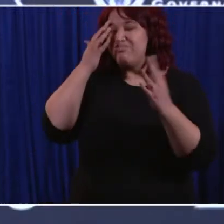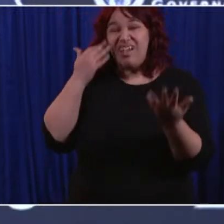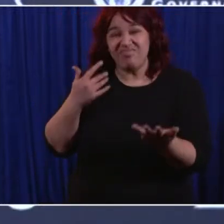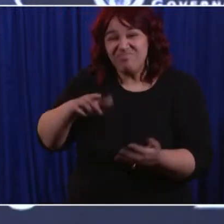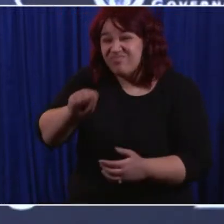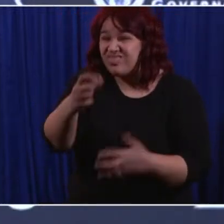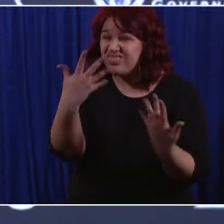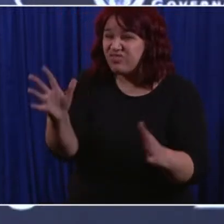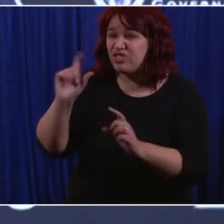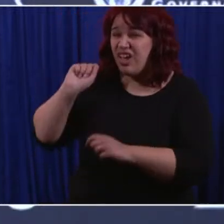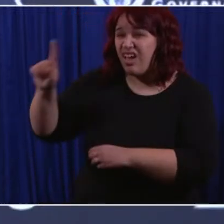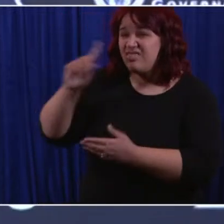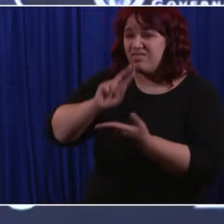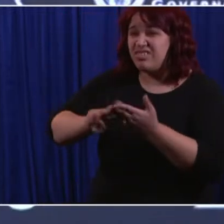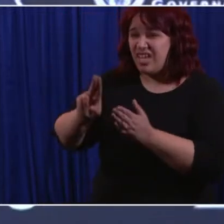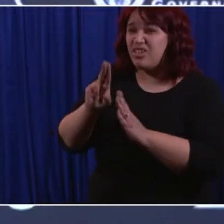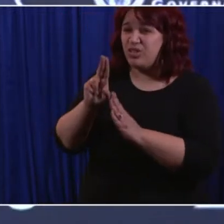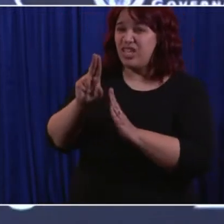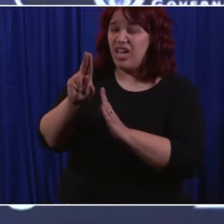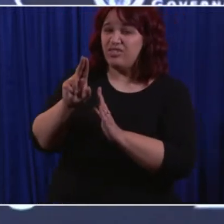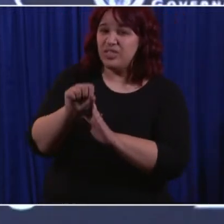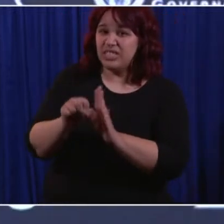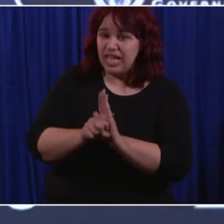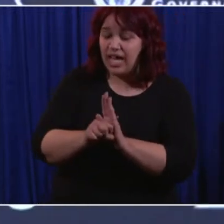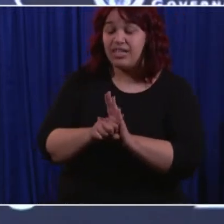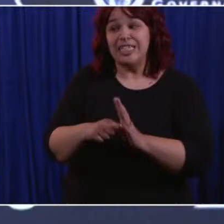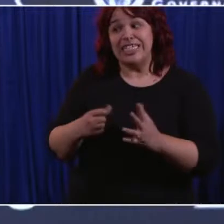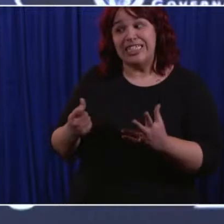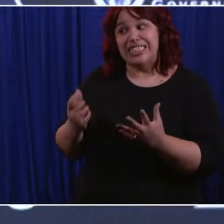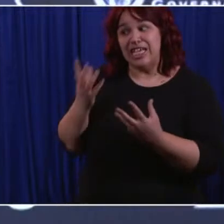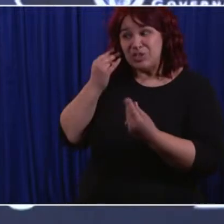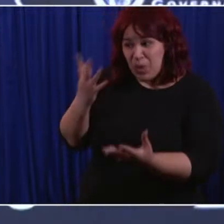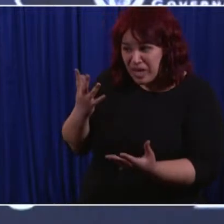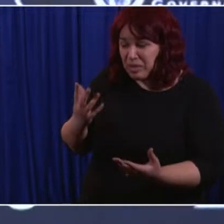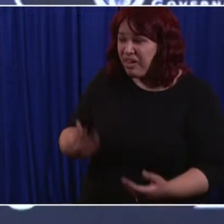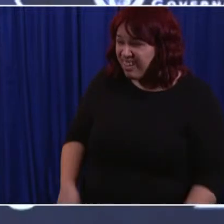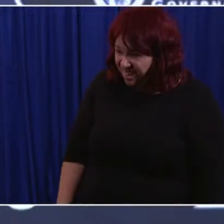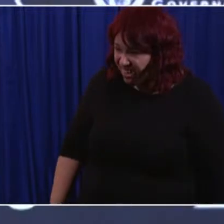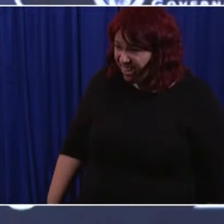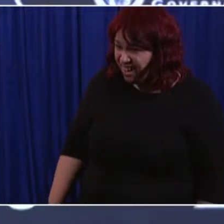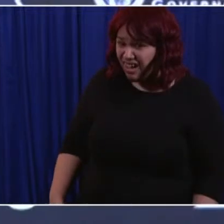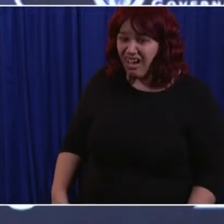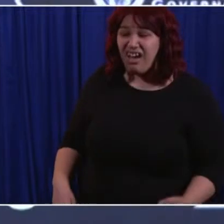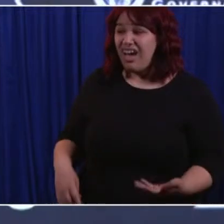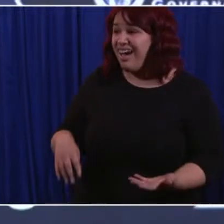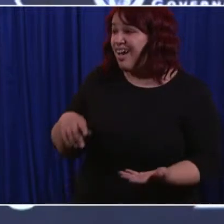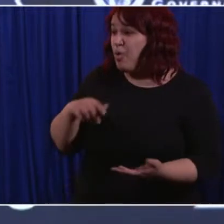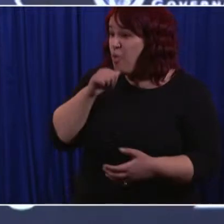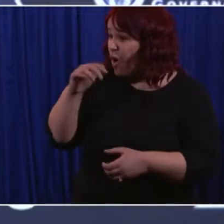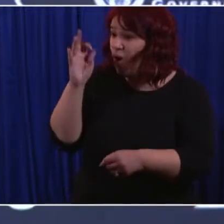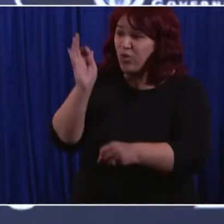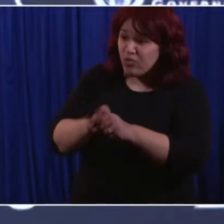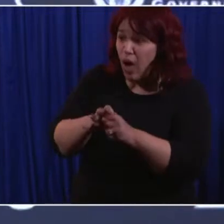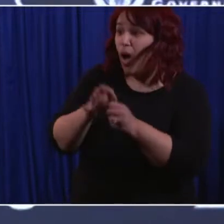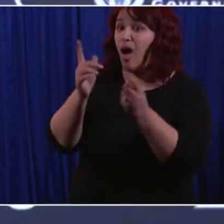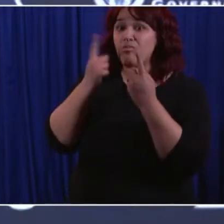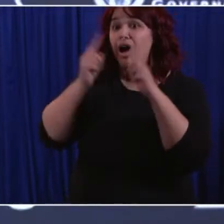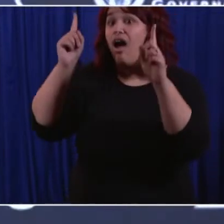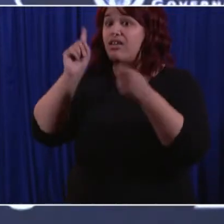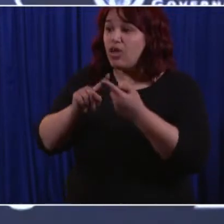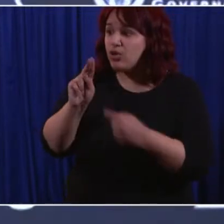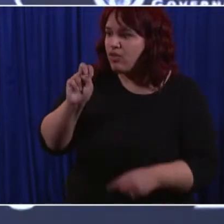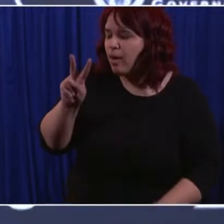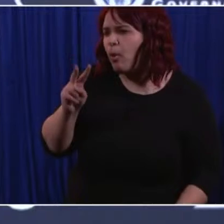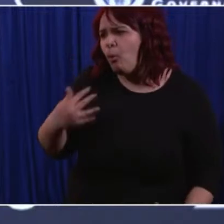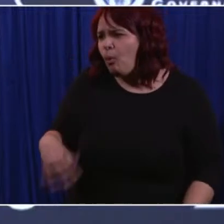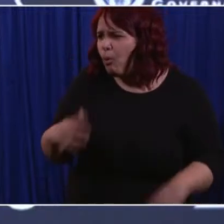I looked at that and I said, look, this is a long time to wait to fill this seat. The people of the district need to have representation. But then